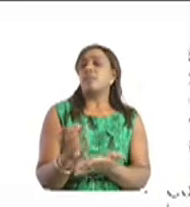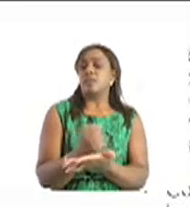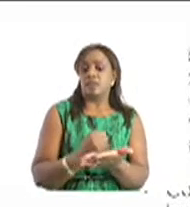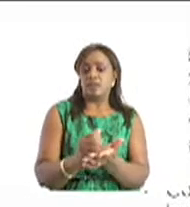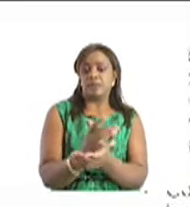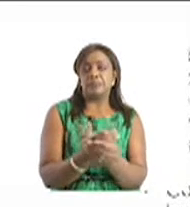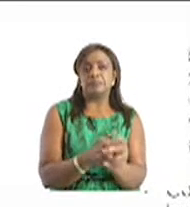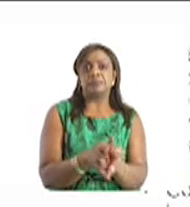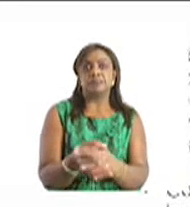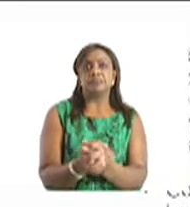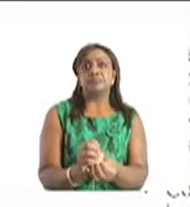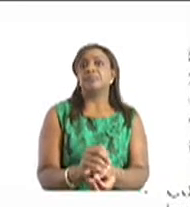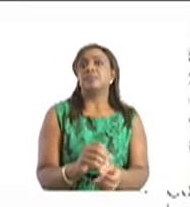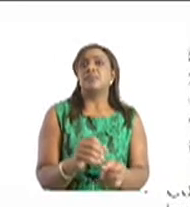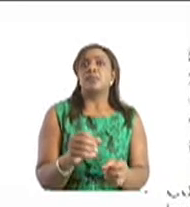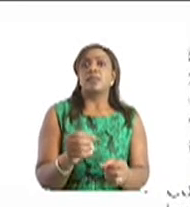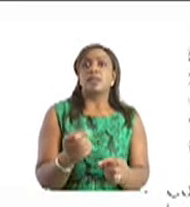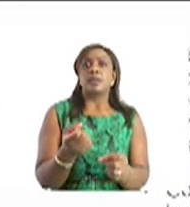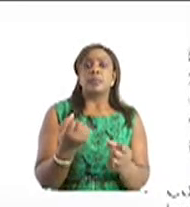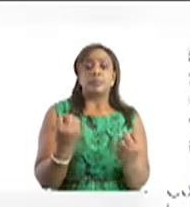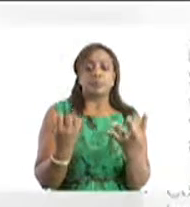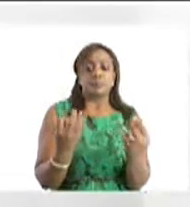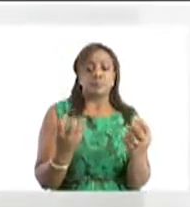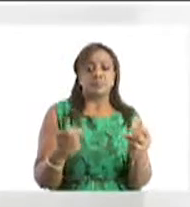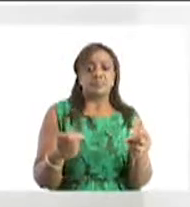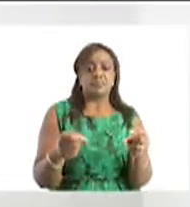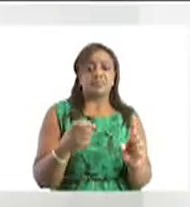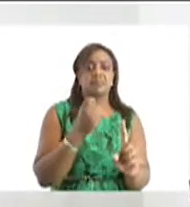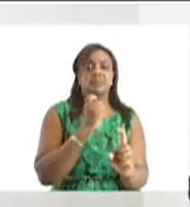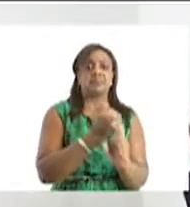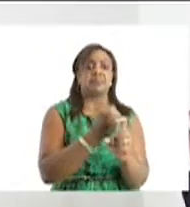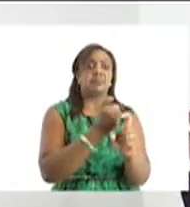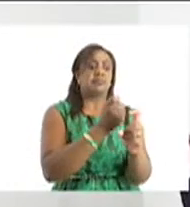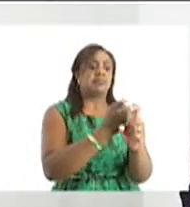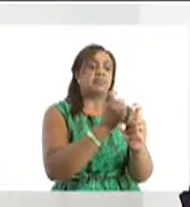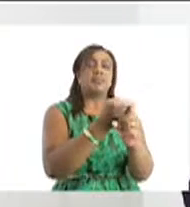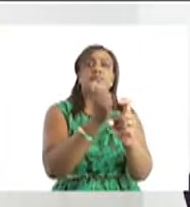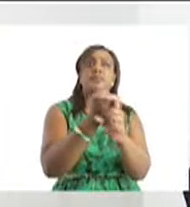instance. Because most of our houses in the